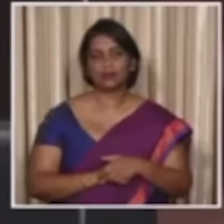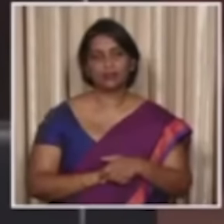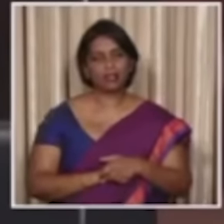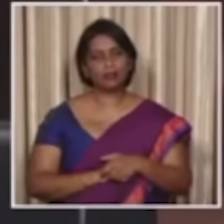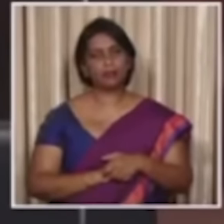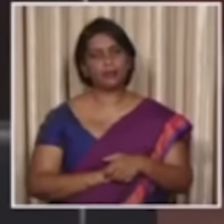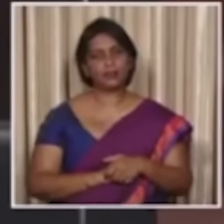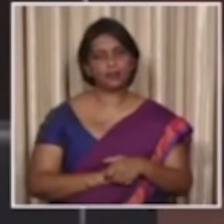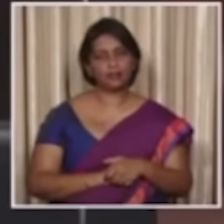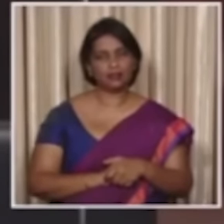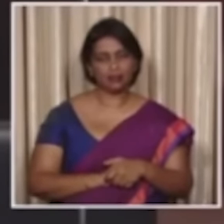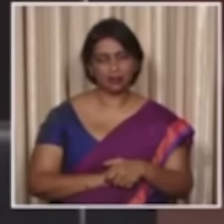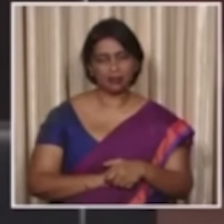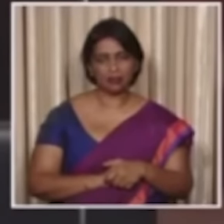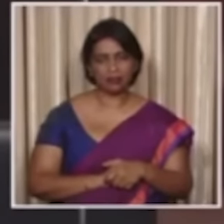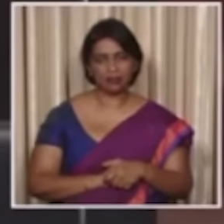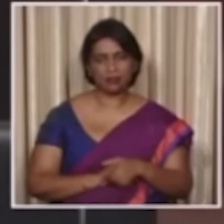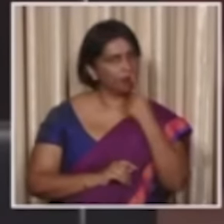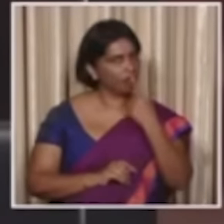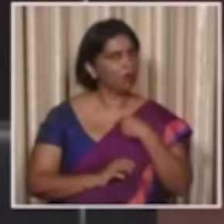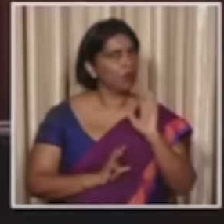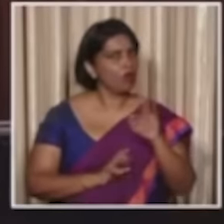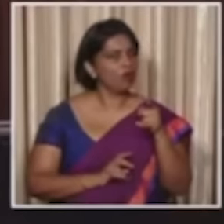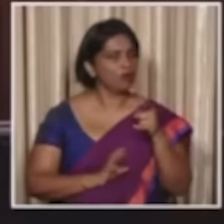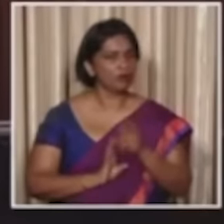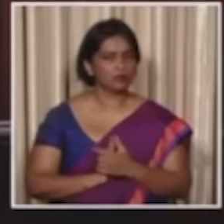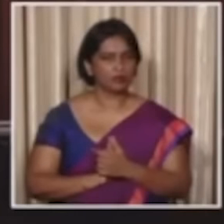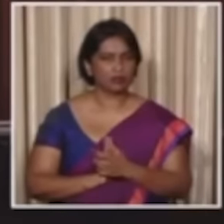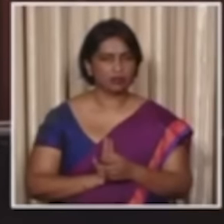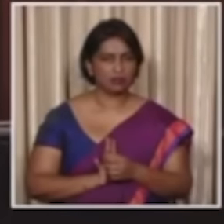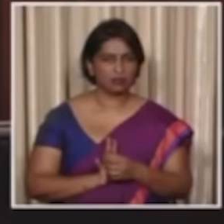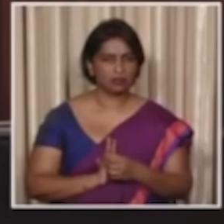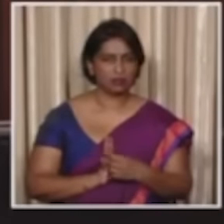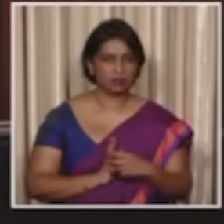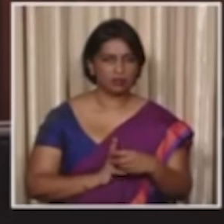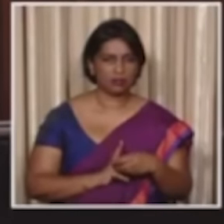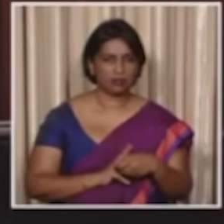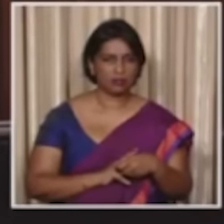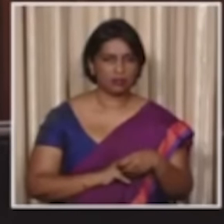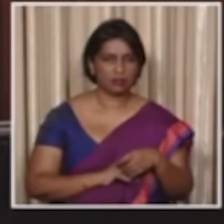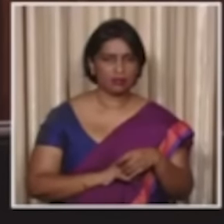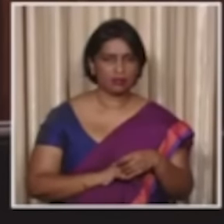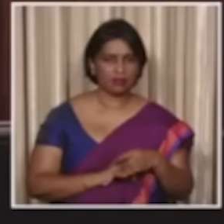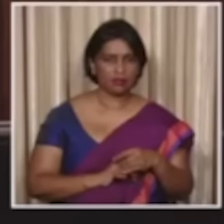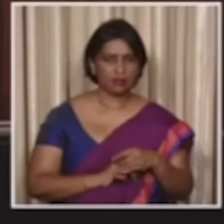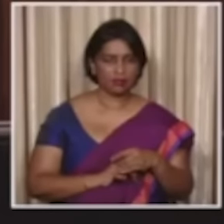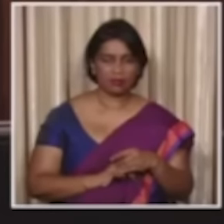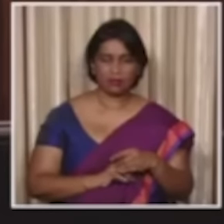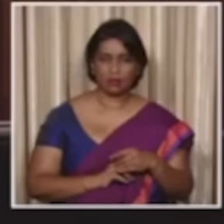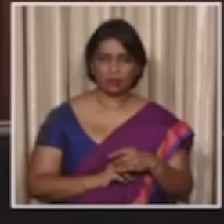You should have consulted me. Okay. Well, once the... it goes back to the opposition, it will be